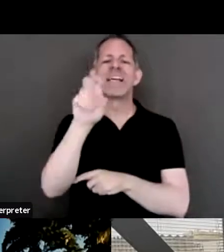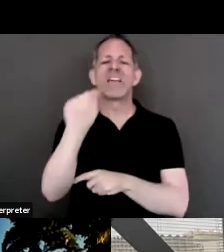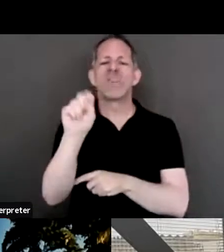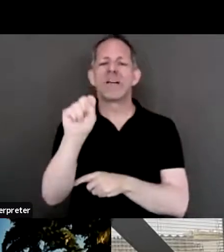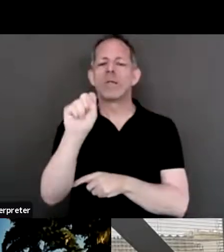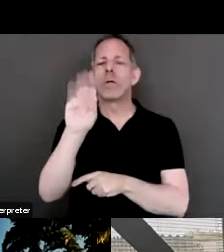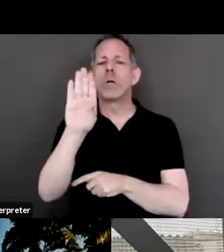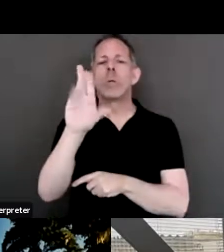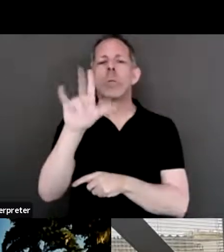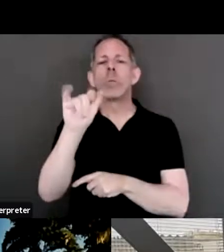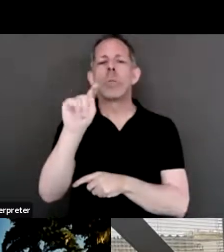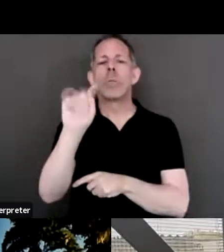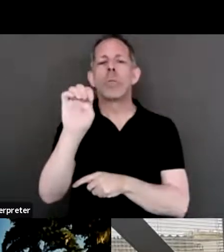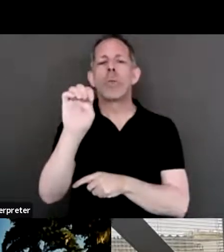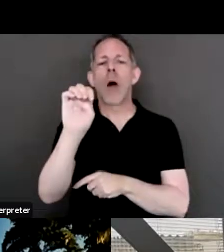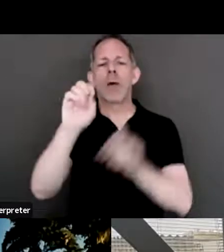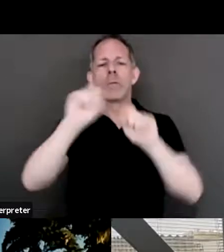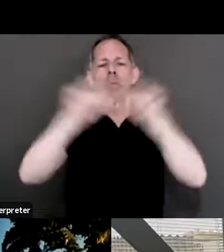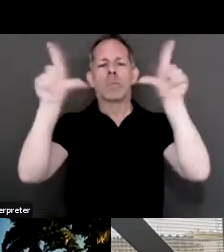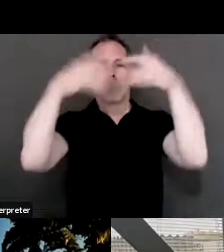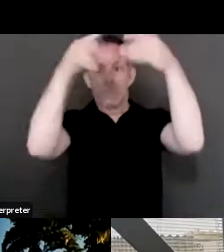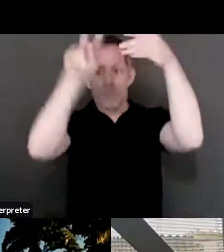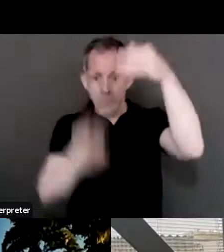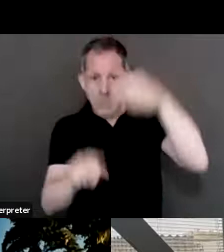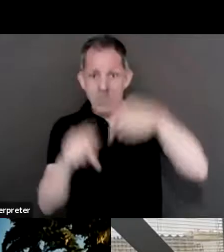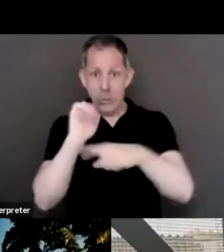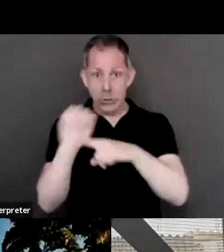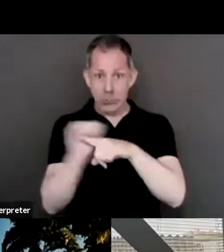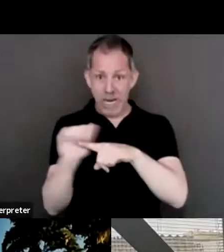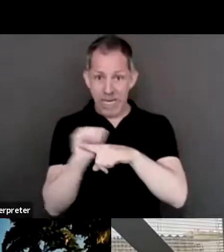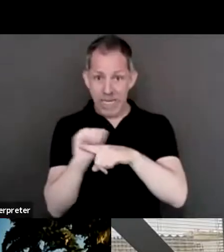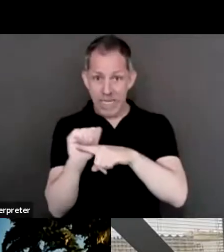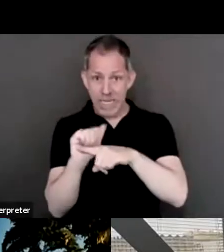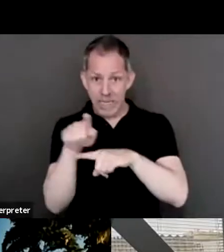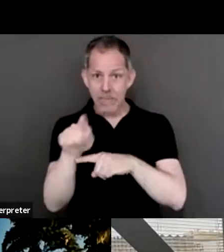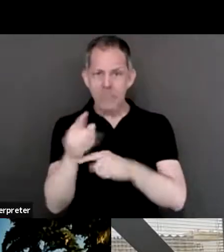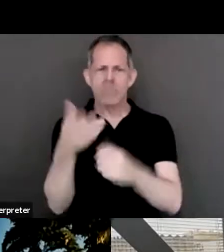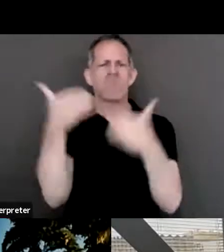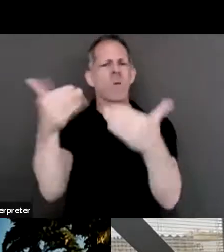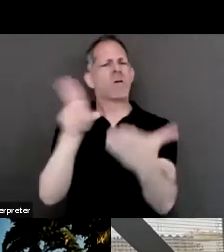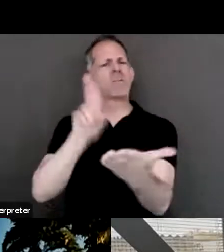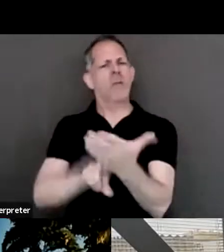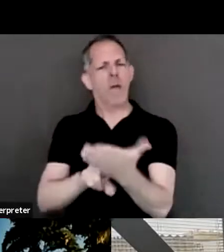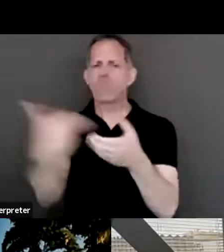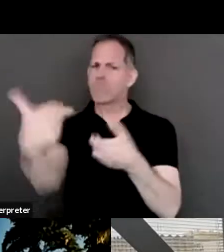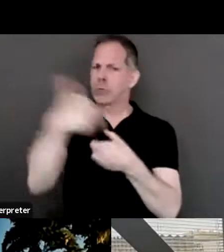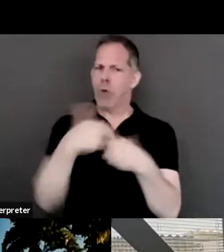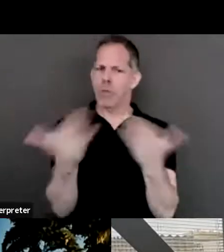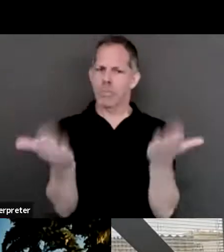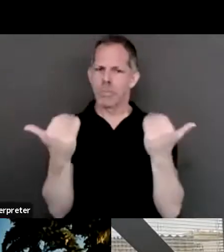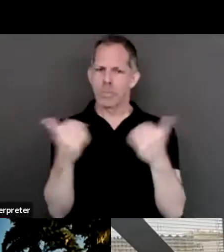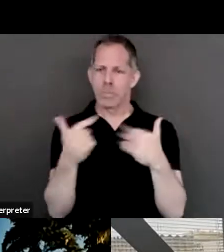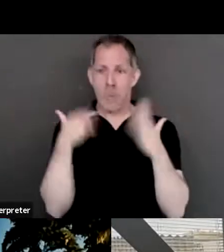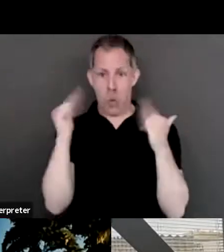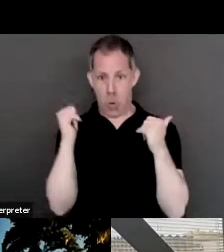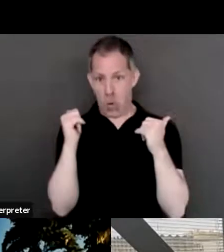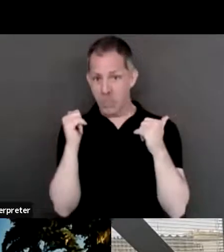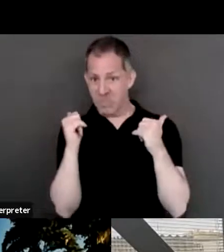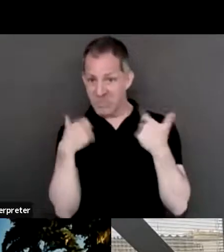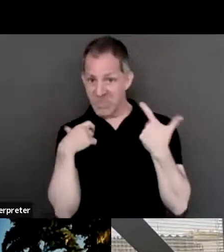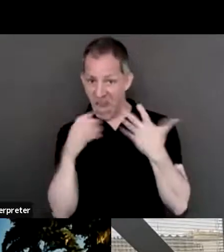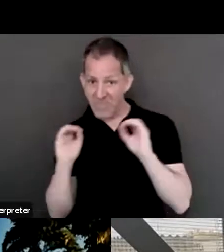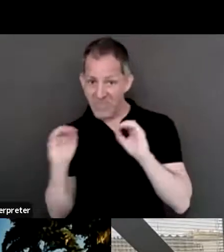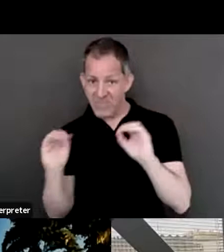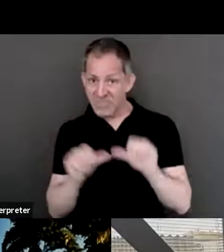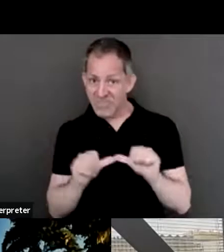training, and to be a part of that. So hopefully we're going to be able to continue to get the information out there,